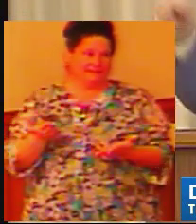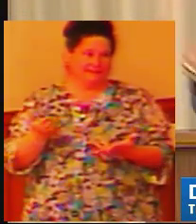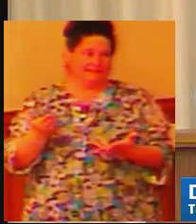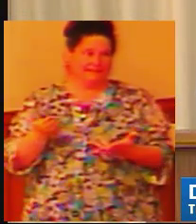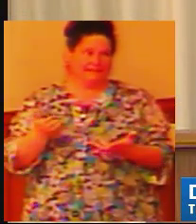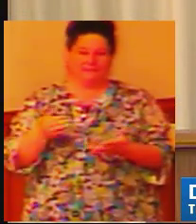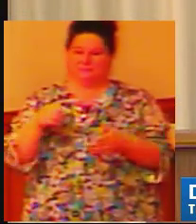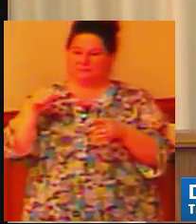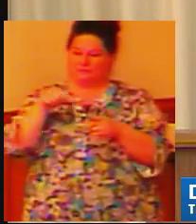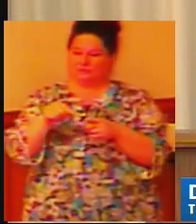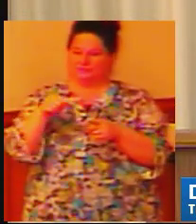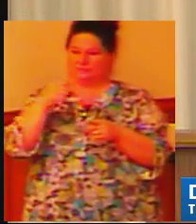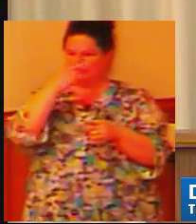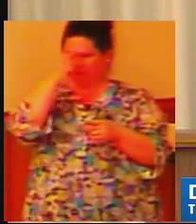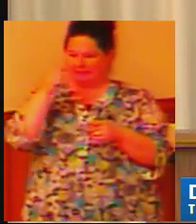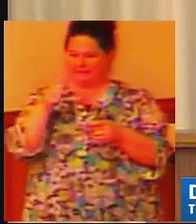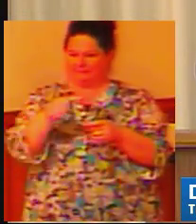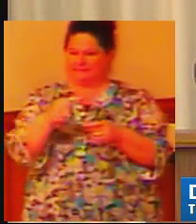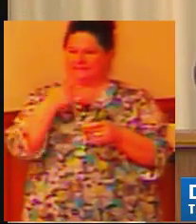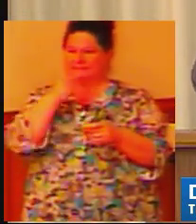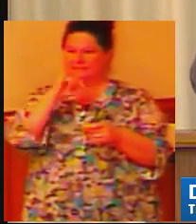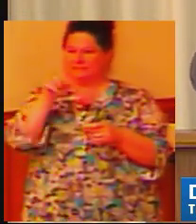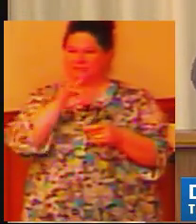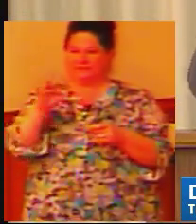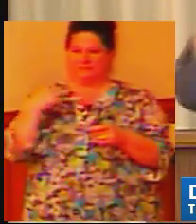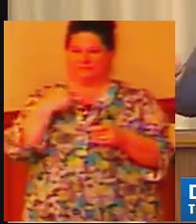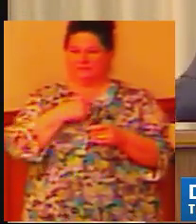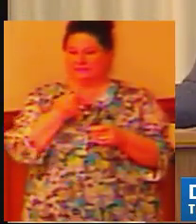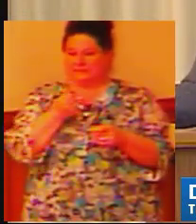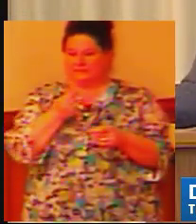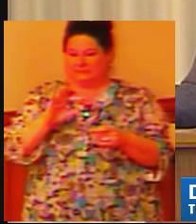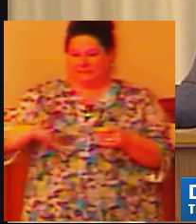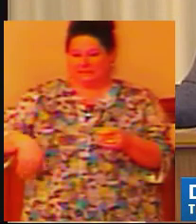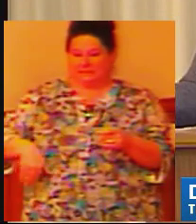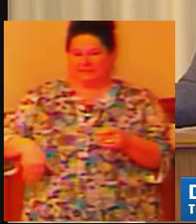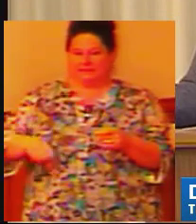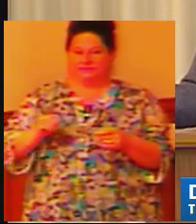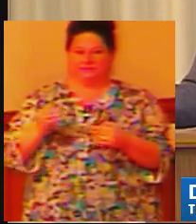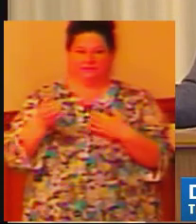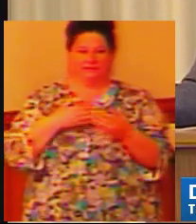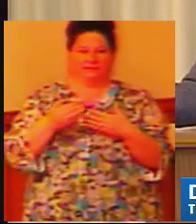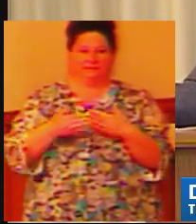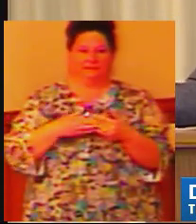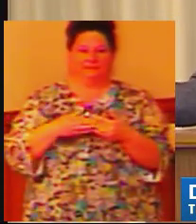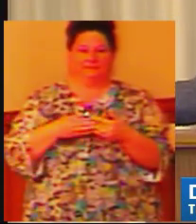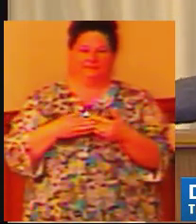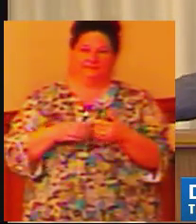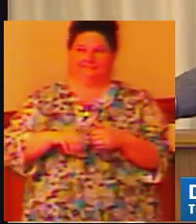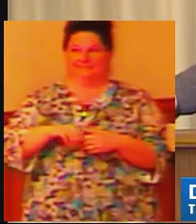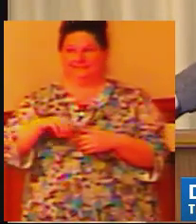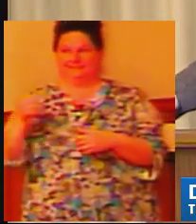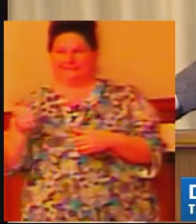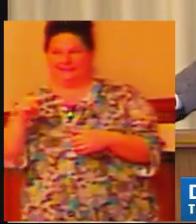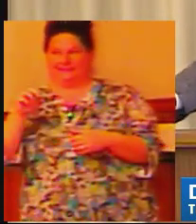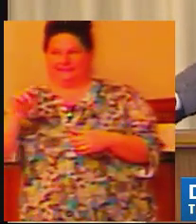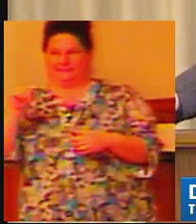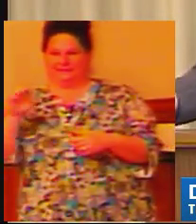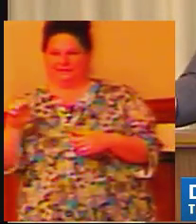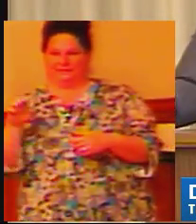Push the little black button. Hey, Jeff, we're going to be a little late. So anyways, just a side note.